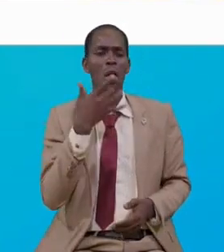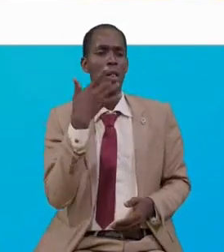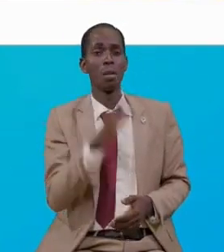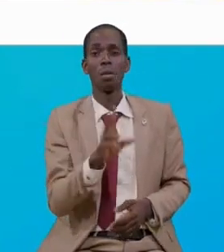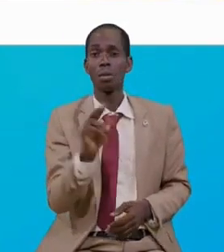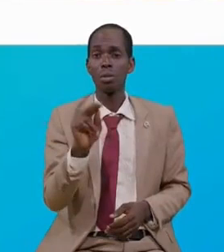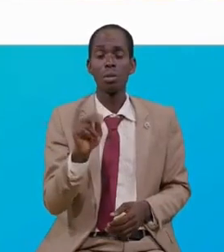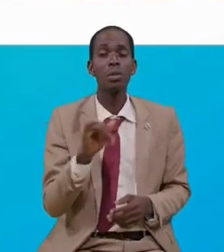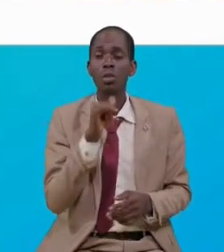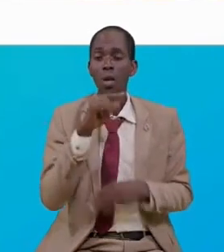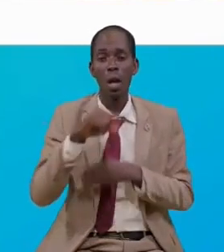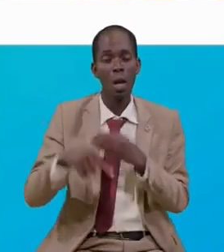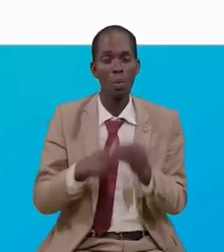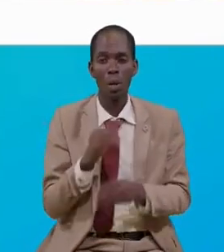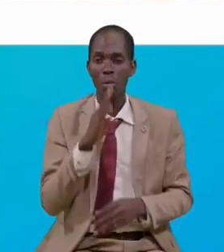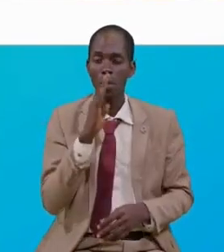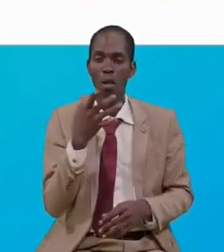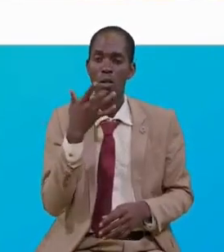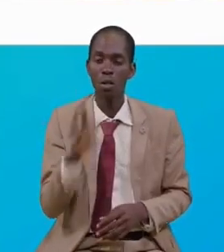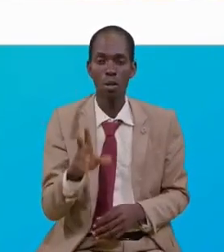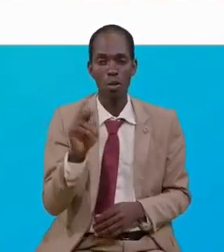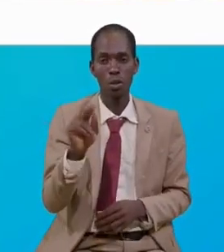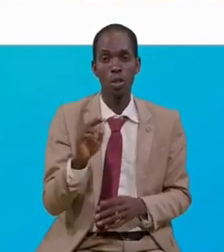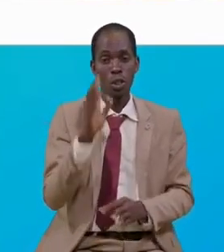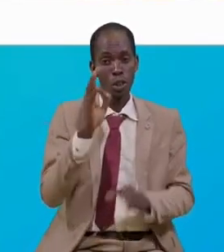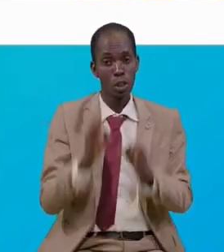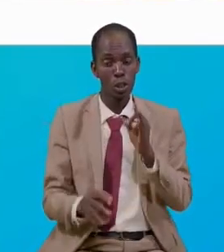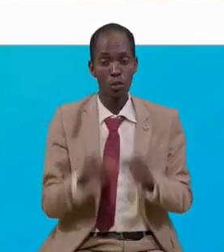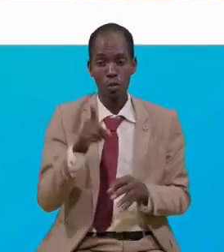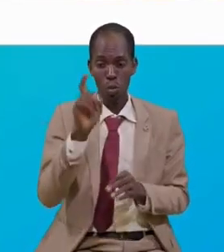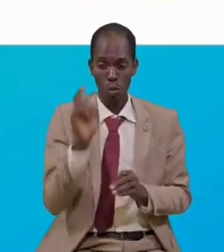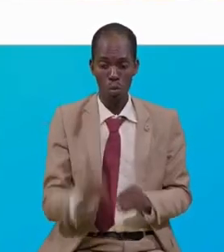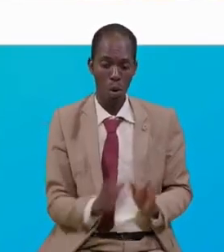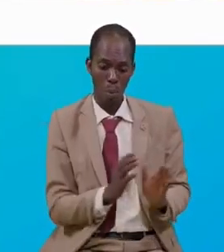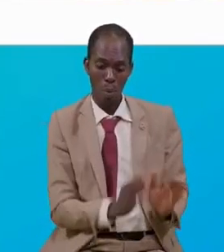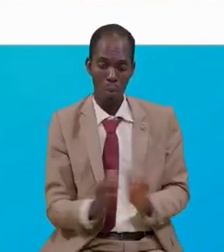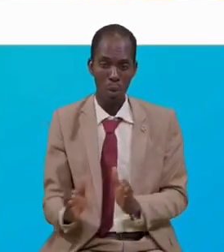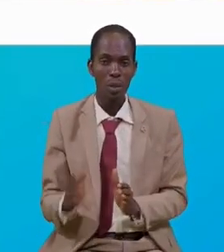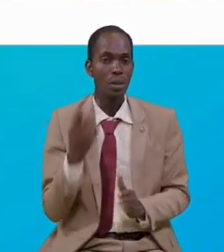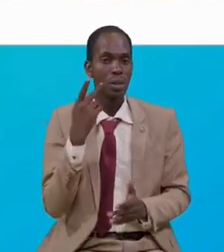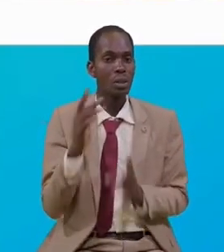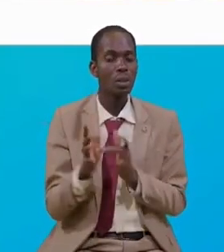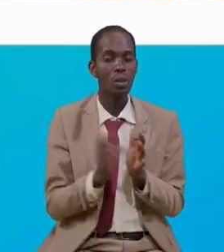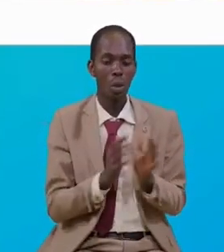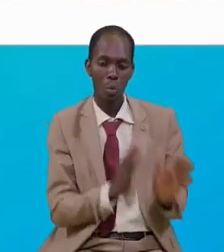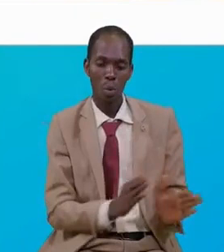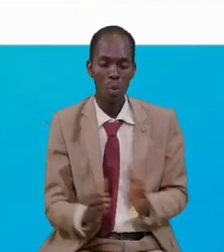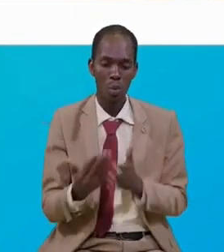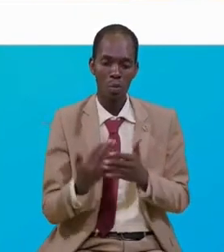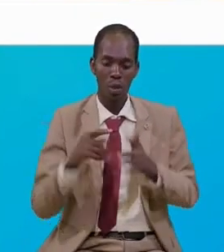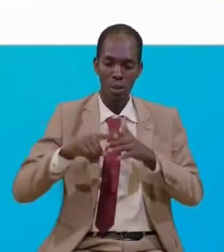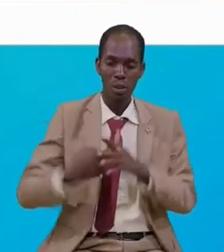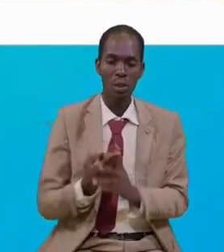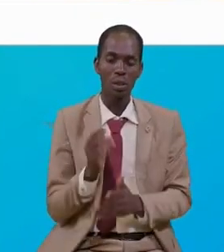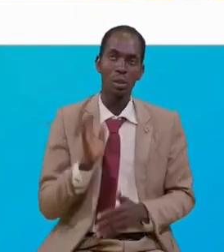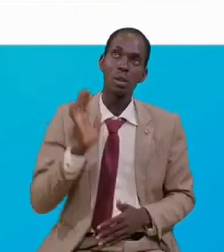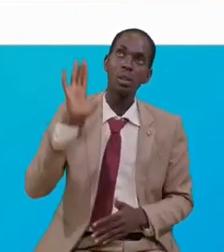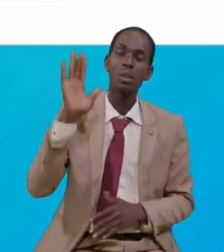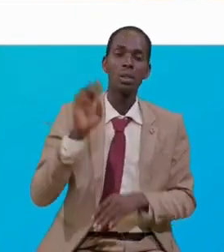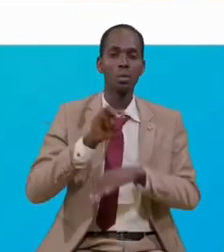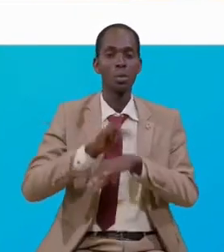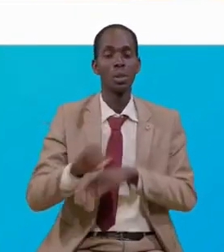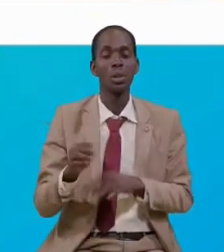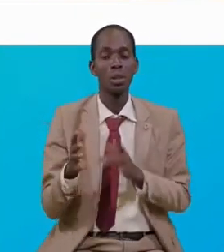luck. You must prepare. Jesus prepared before he embarked on his ministry. He fasted for 40